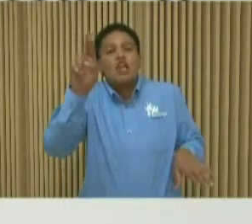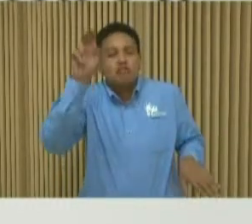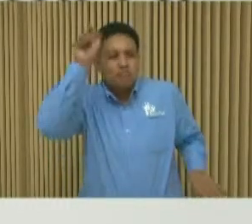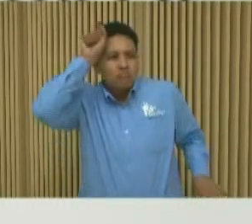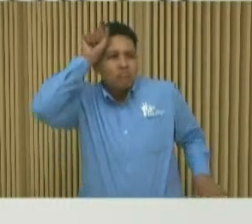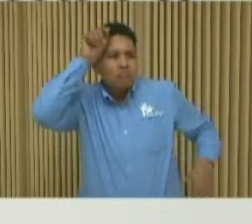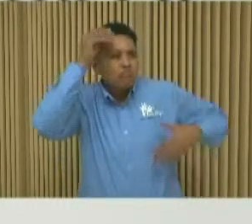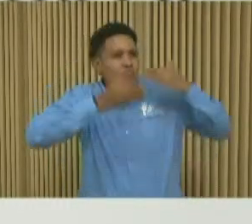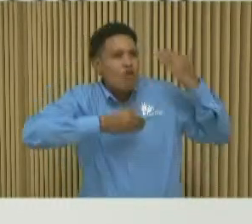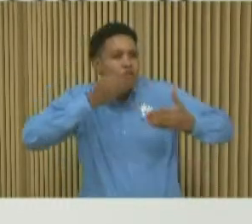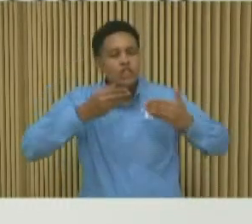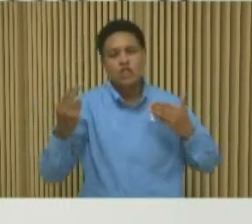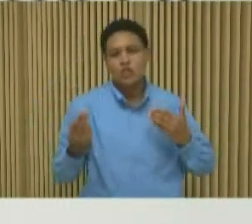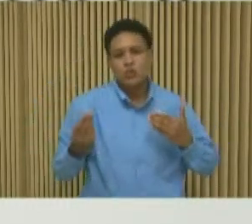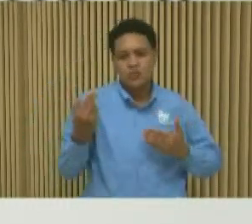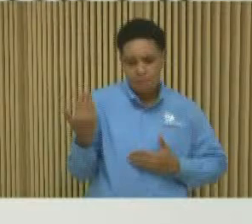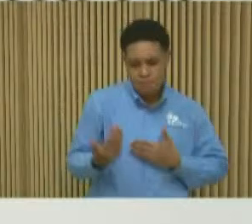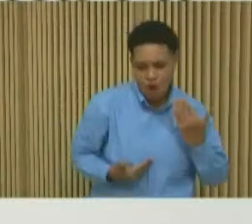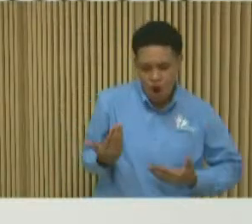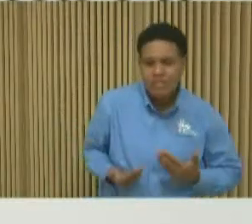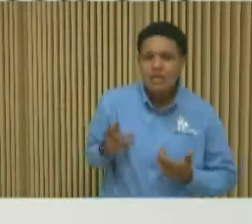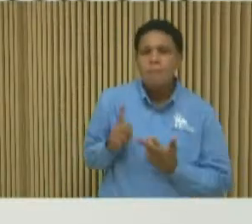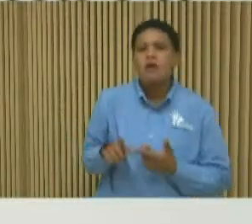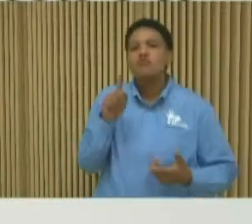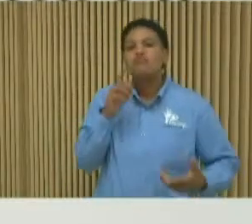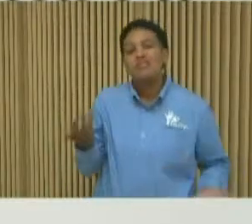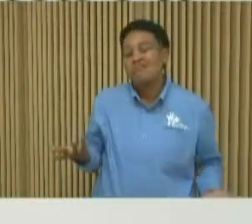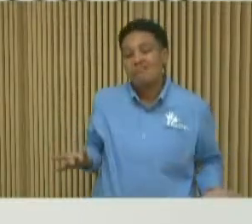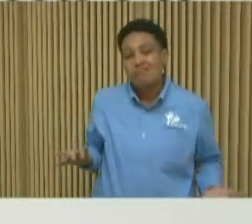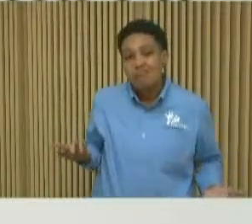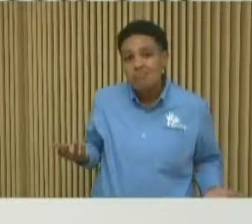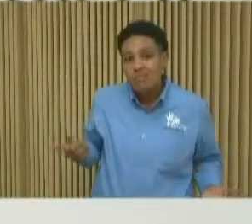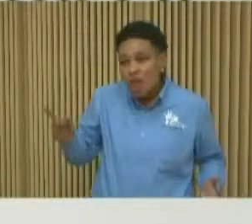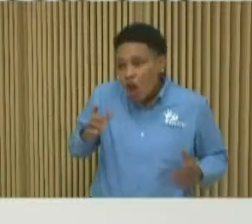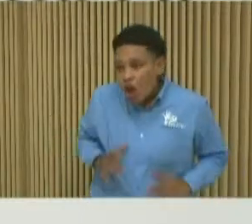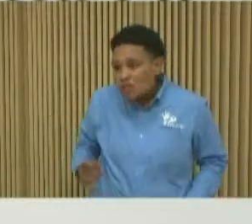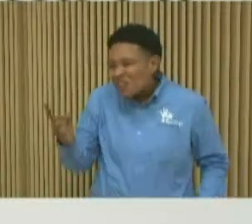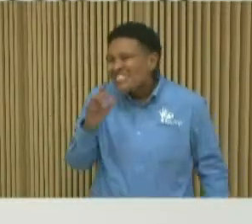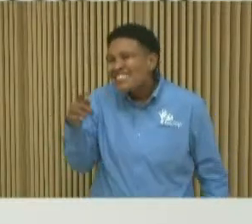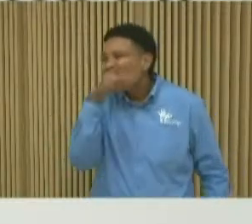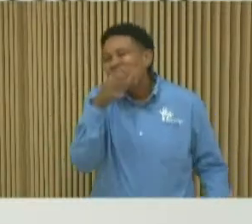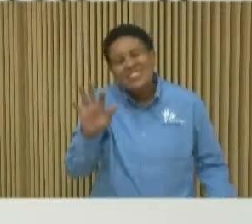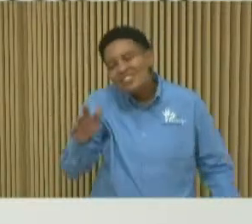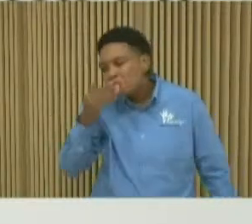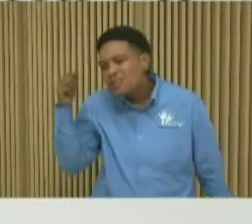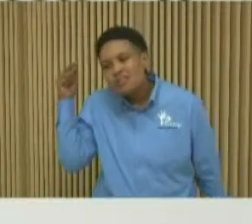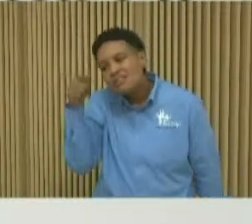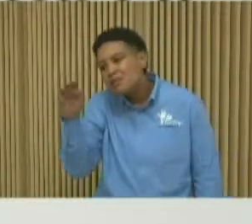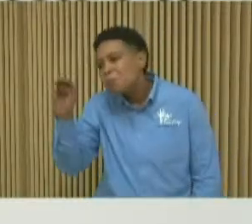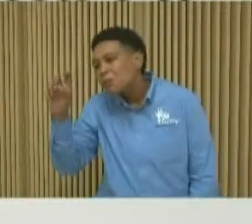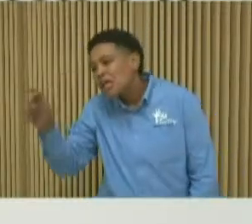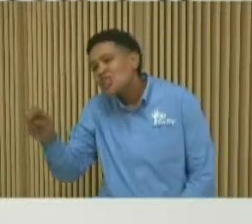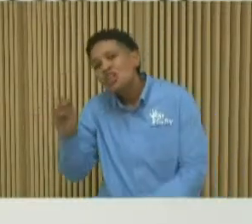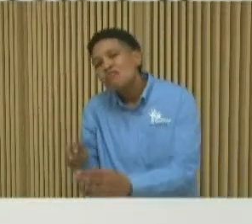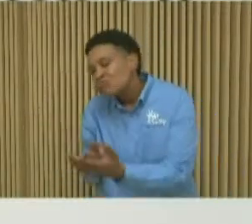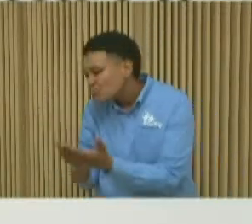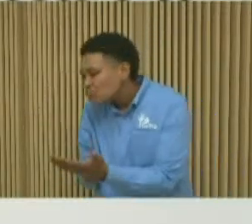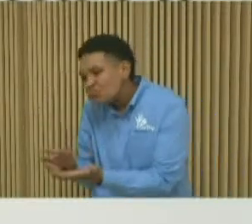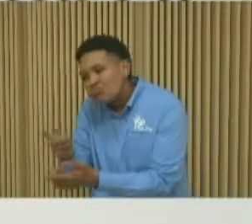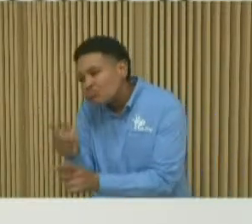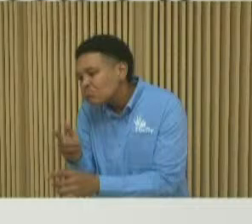process, utilizing the process, and selling it to their clients. And so in that caucus, yes, it is